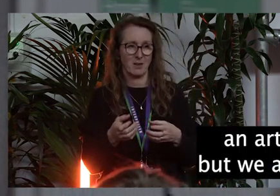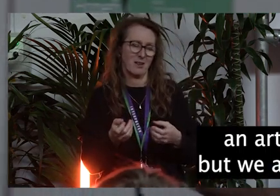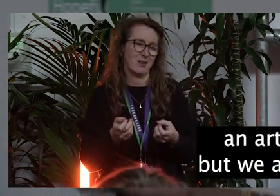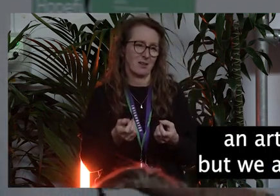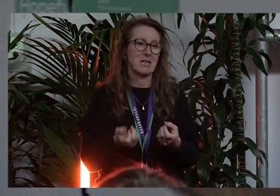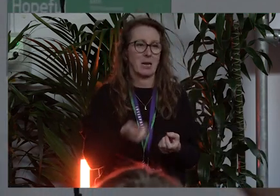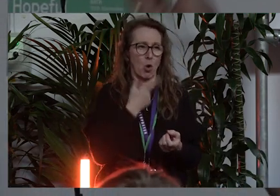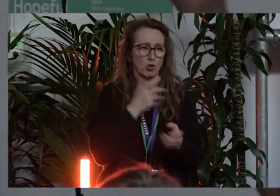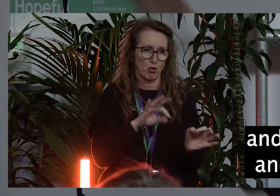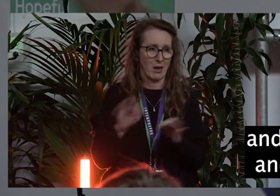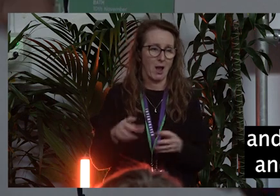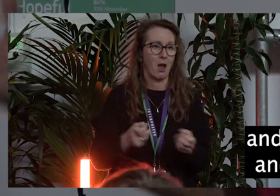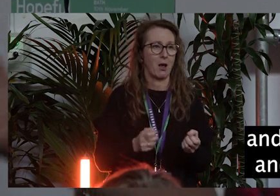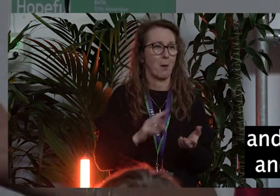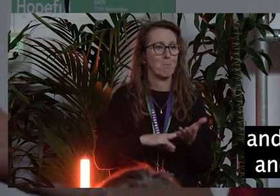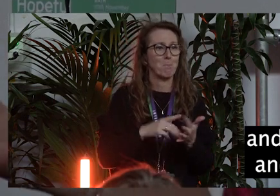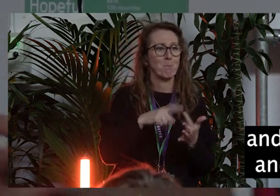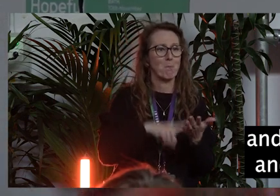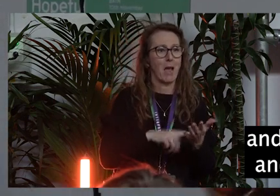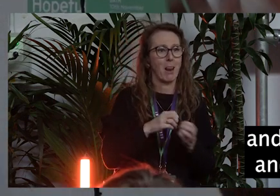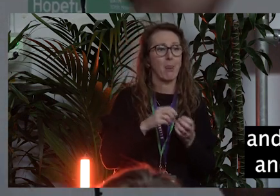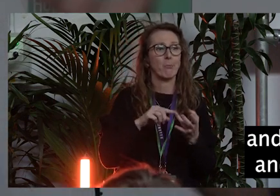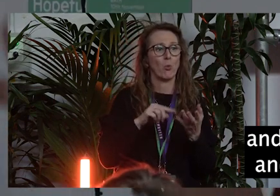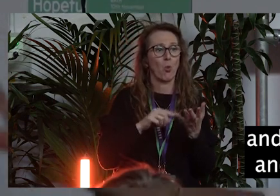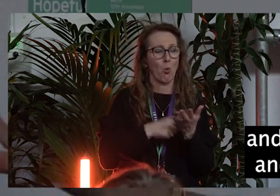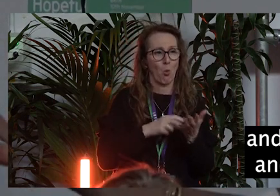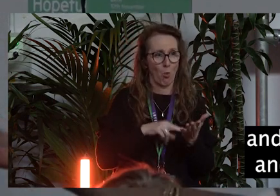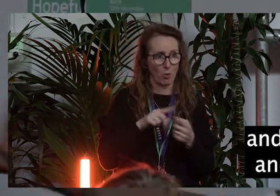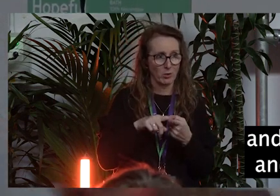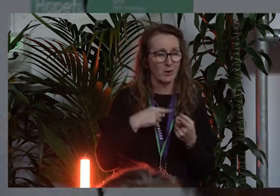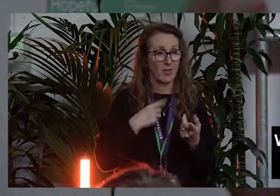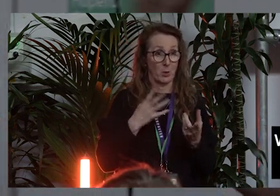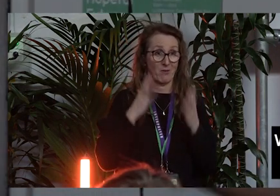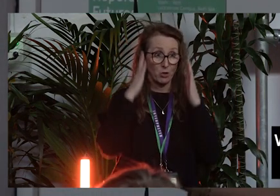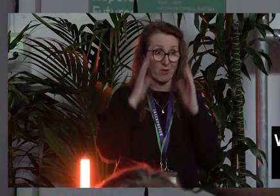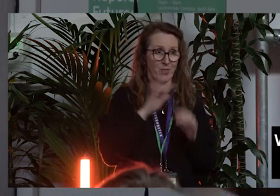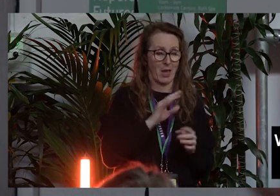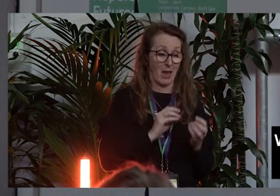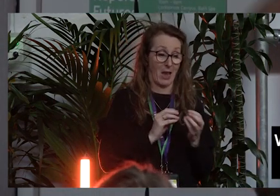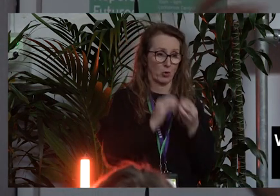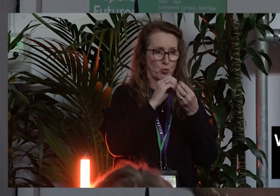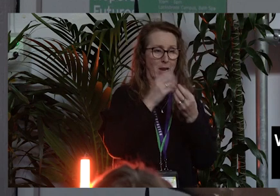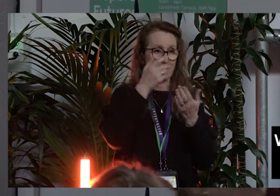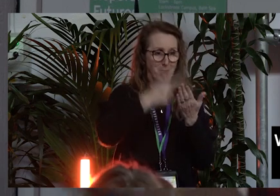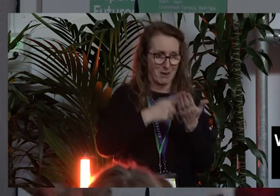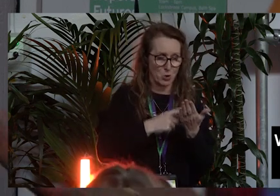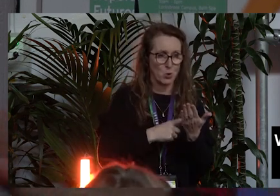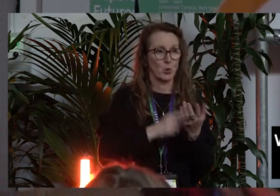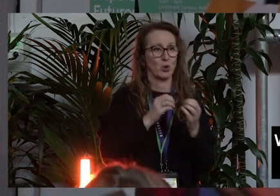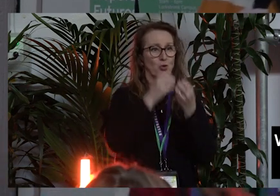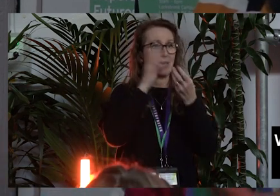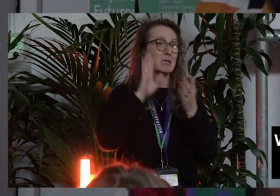speaking to Melbourne Festival, and they would have a chef there and we would curate the menu, we'd create the experience, we'd